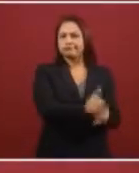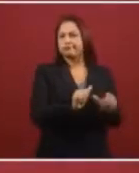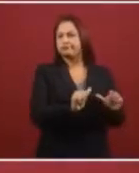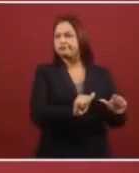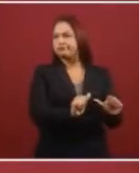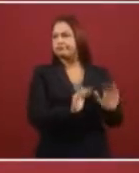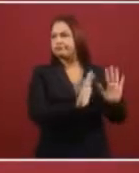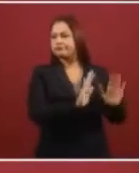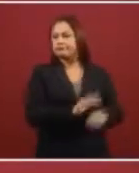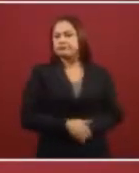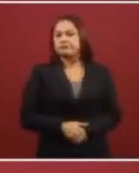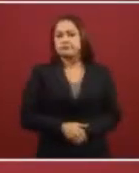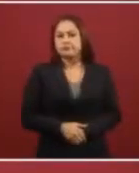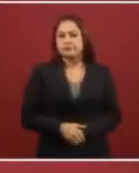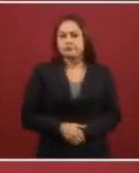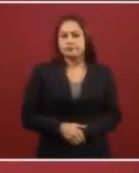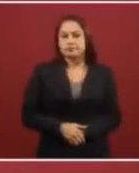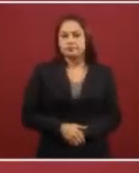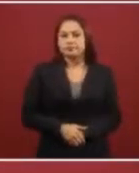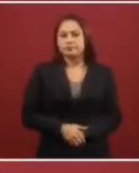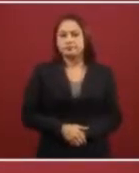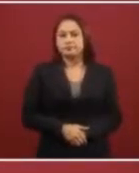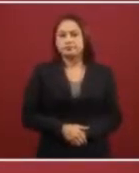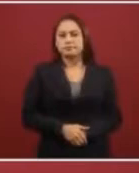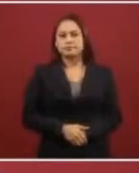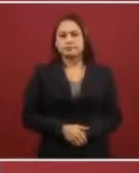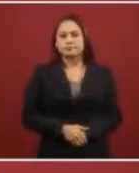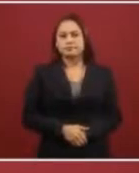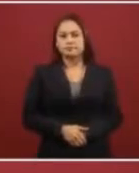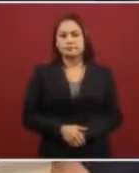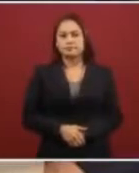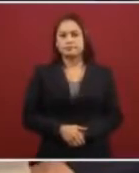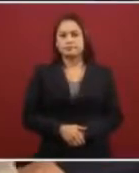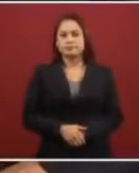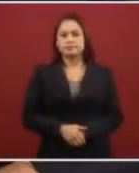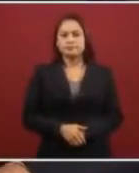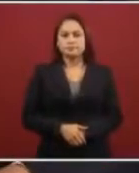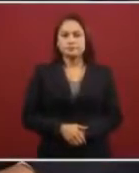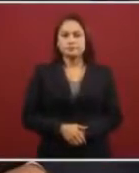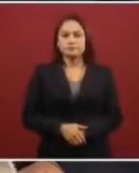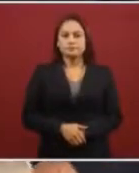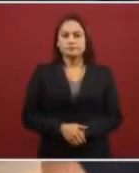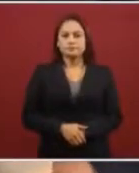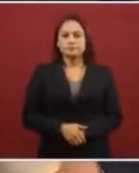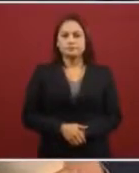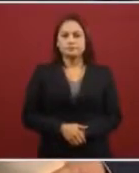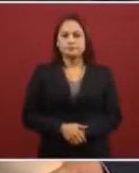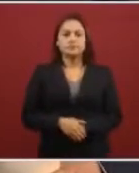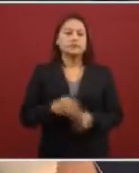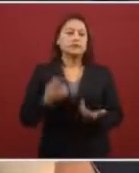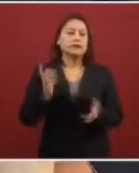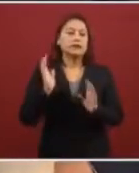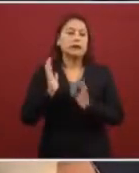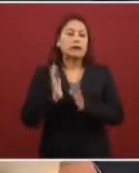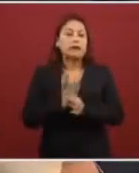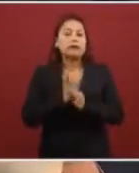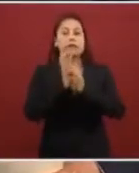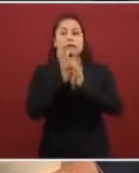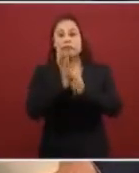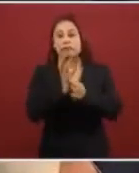deducciones. With deductions. Para they didn't pay taxes and they financed